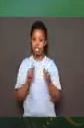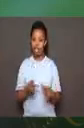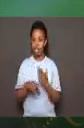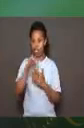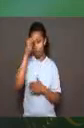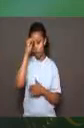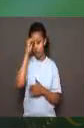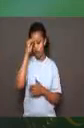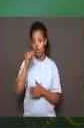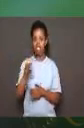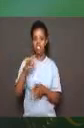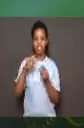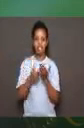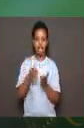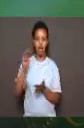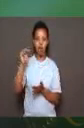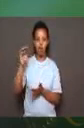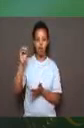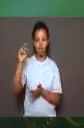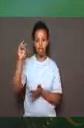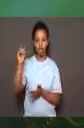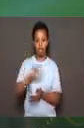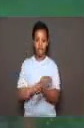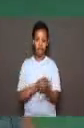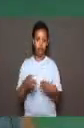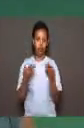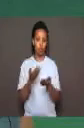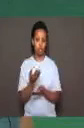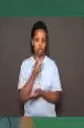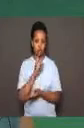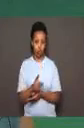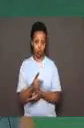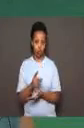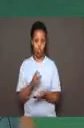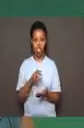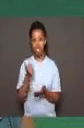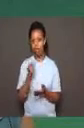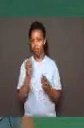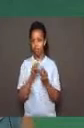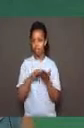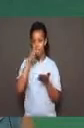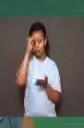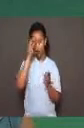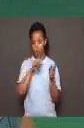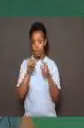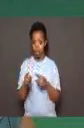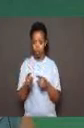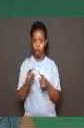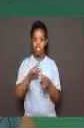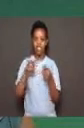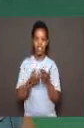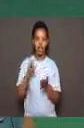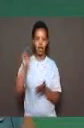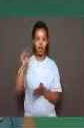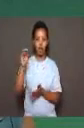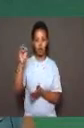studied monosaccharide carbohydrates. We learned about the structure of